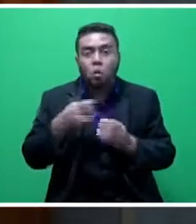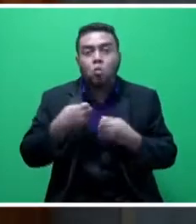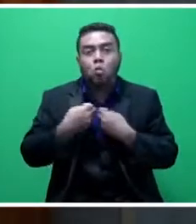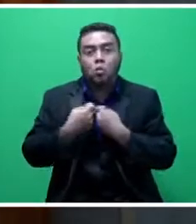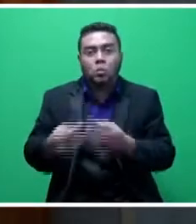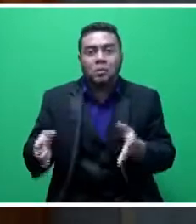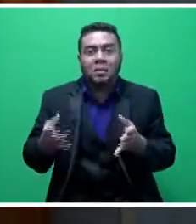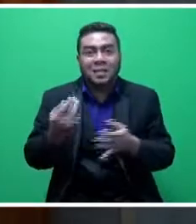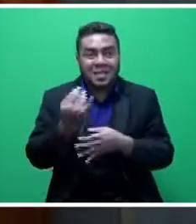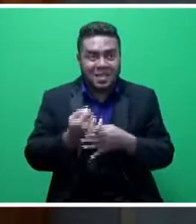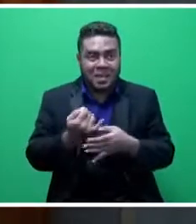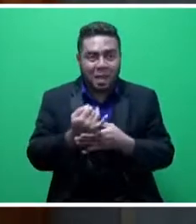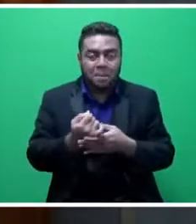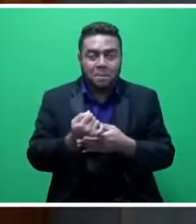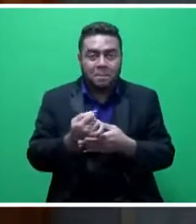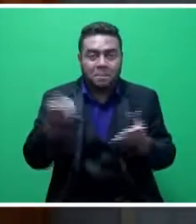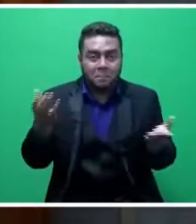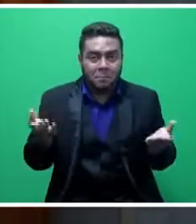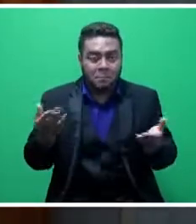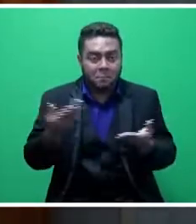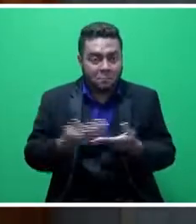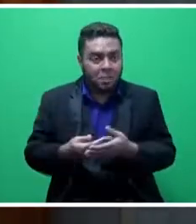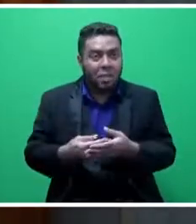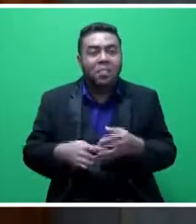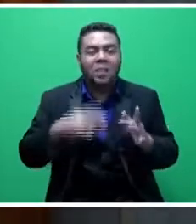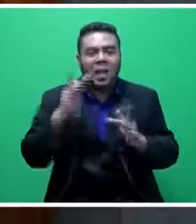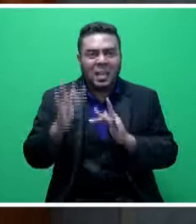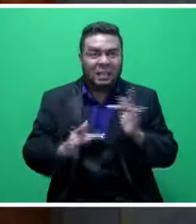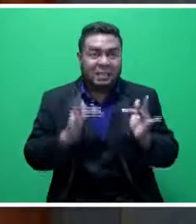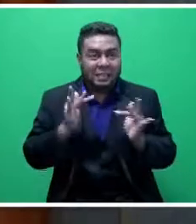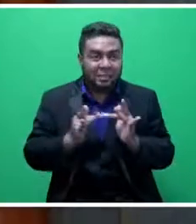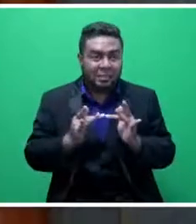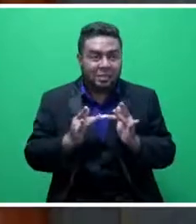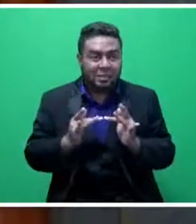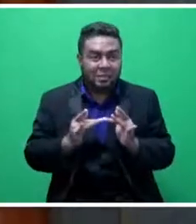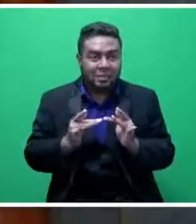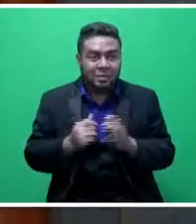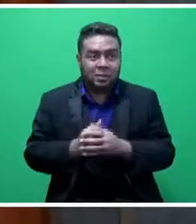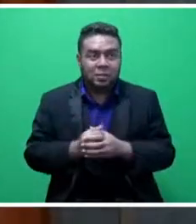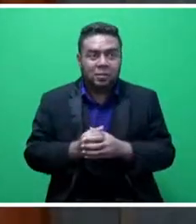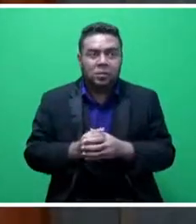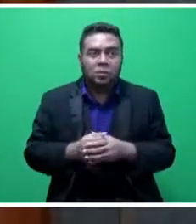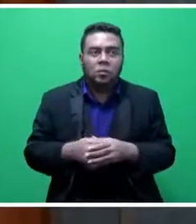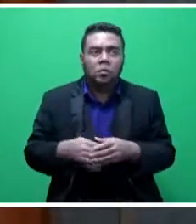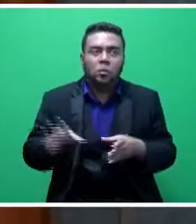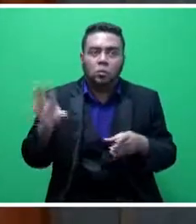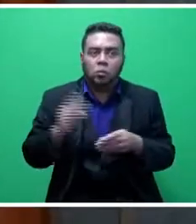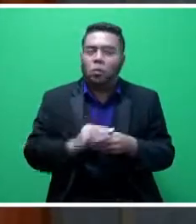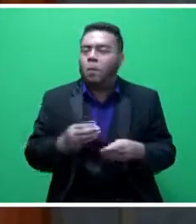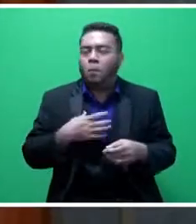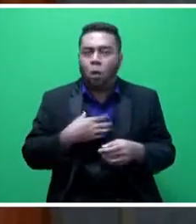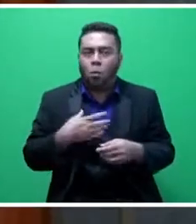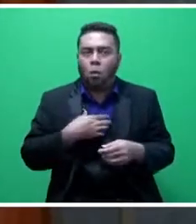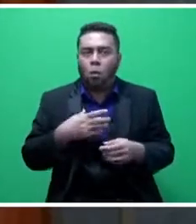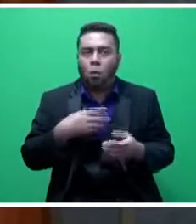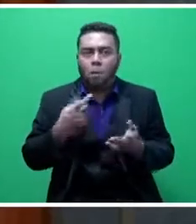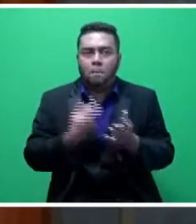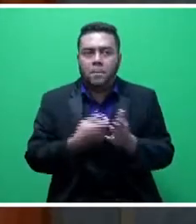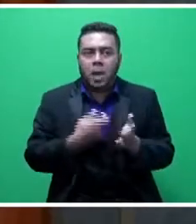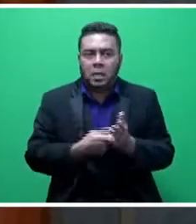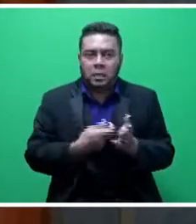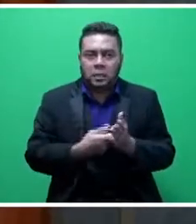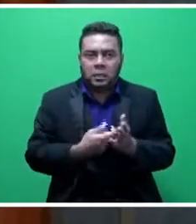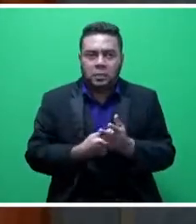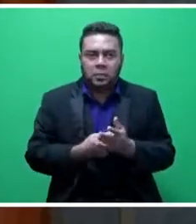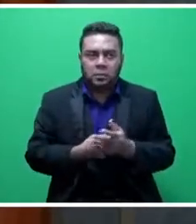money, the internet giants and companies have made a lot more money from data